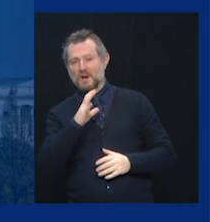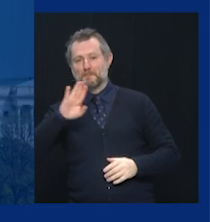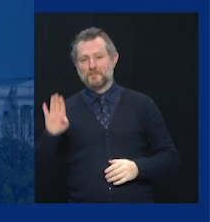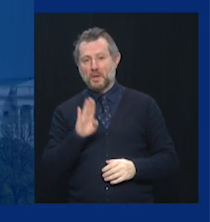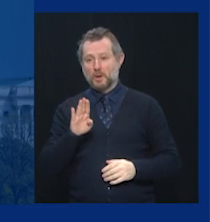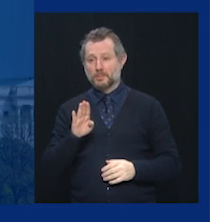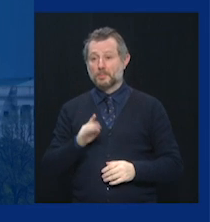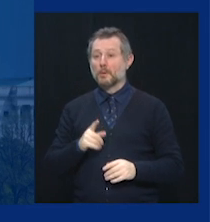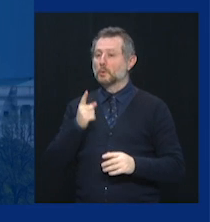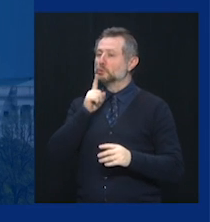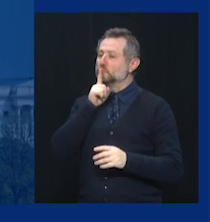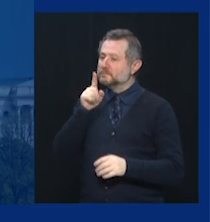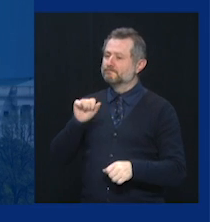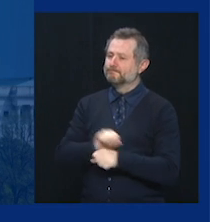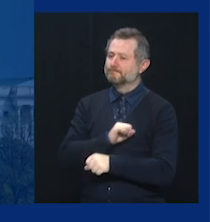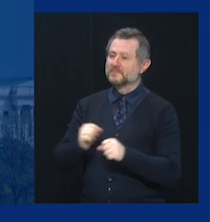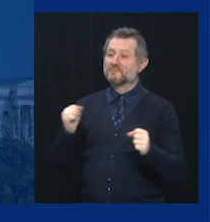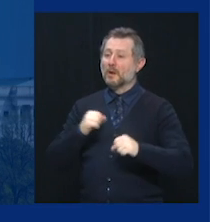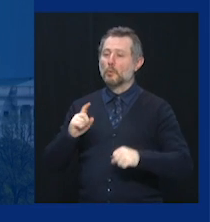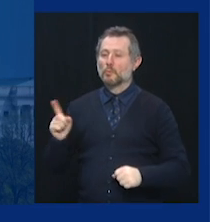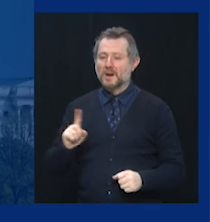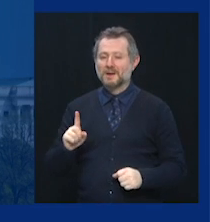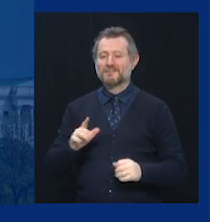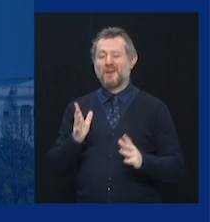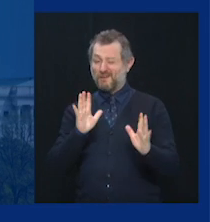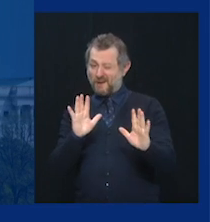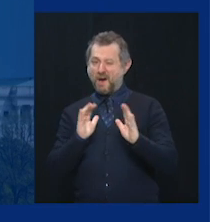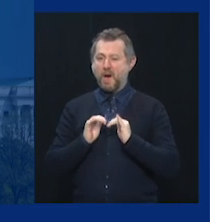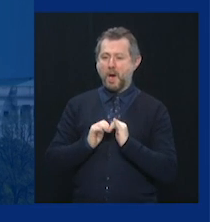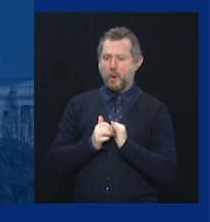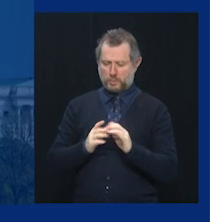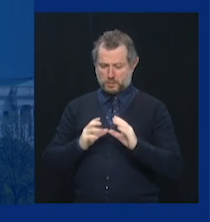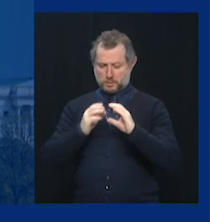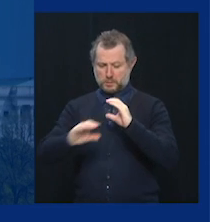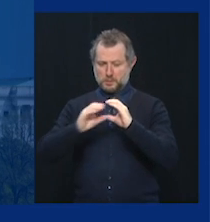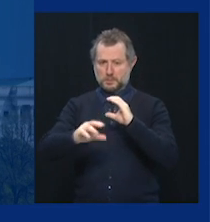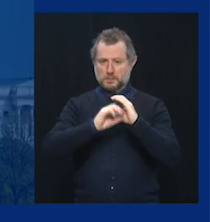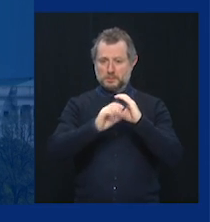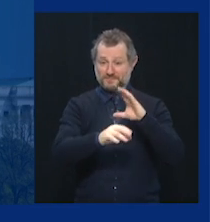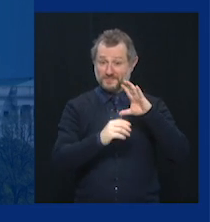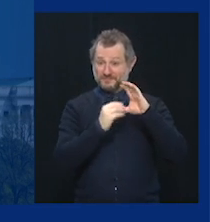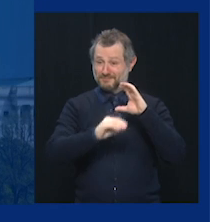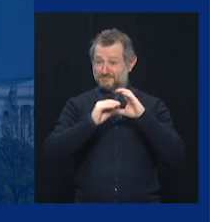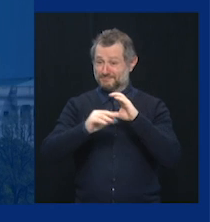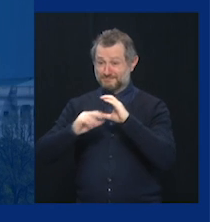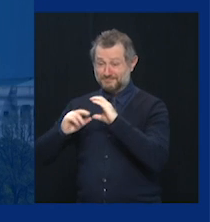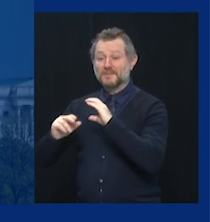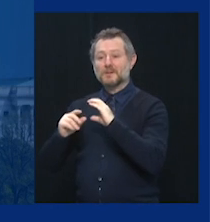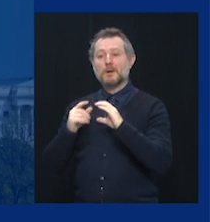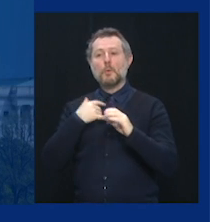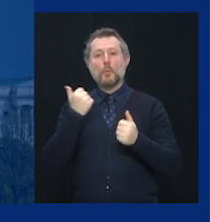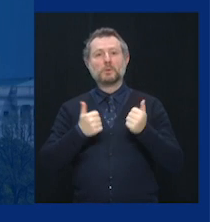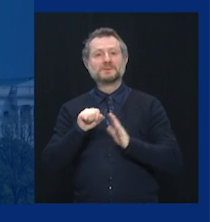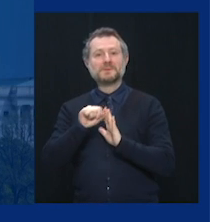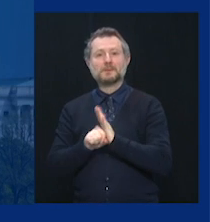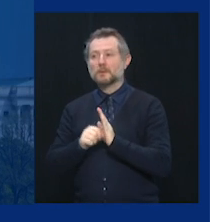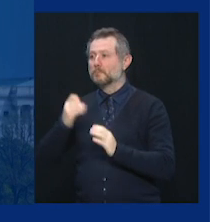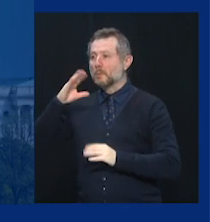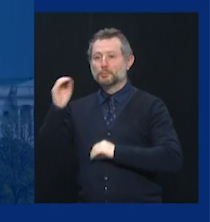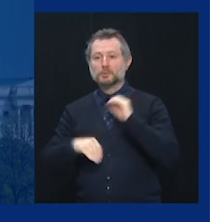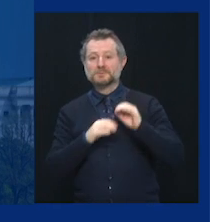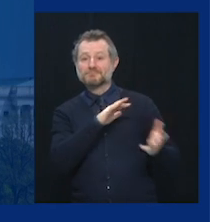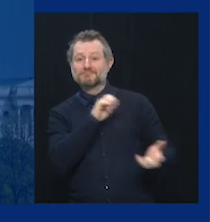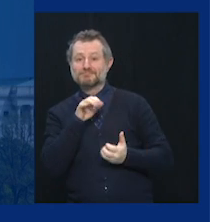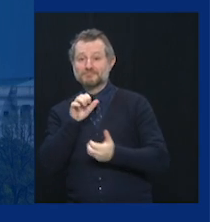of the $350 billion. What state gets what? What's the distribution formula? And